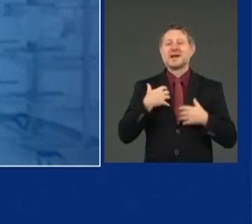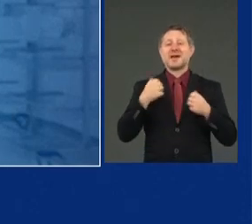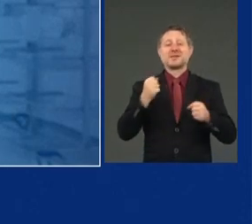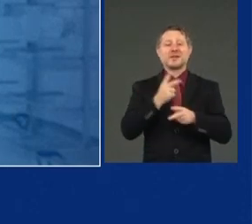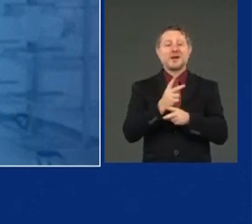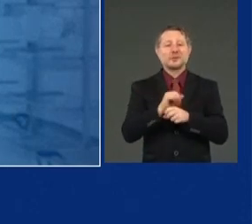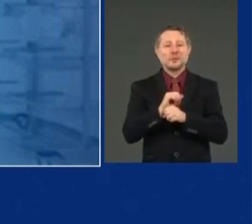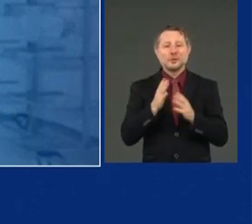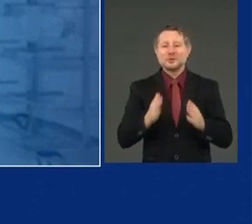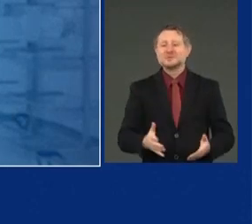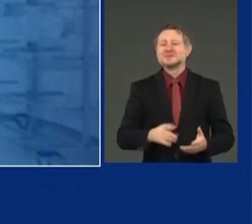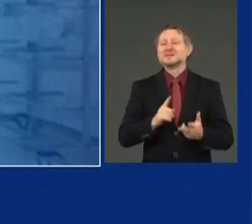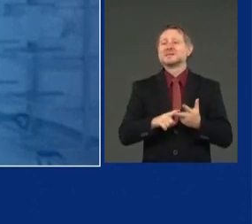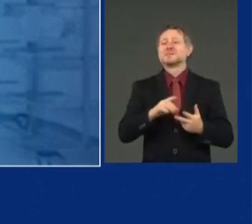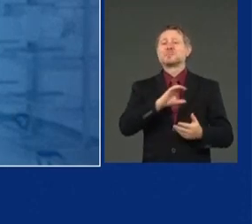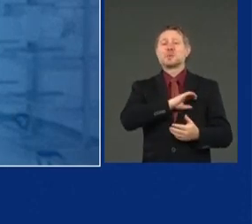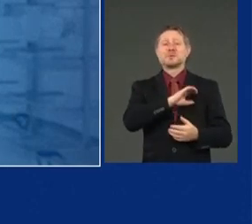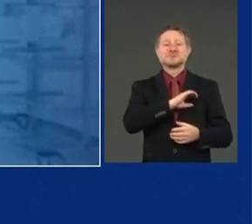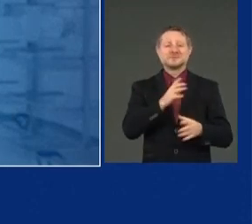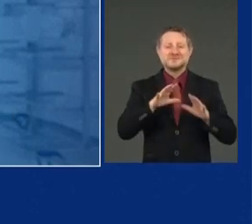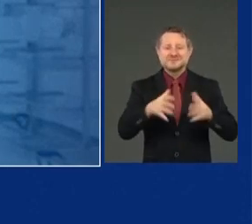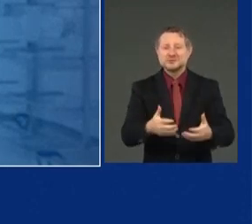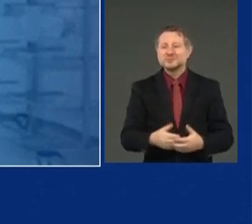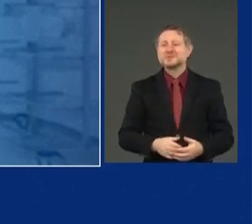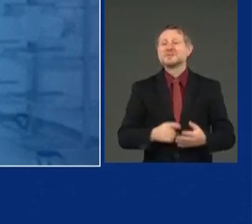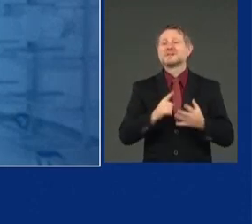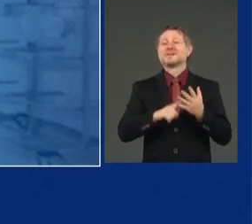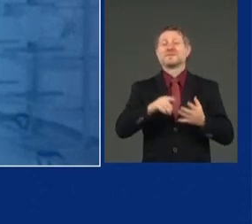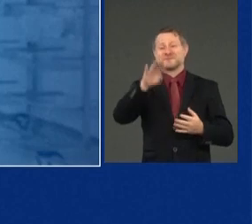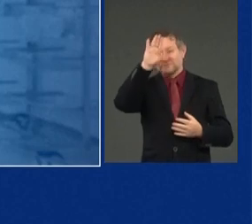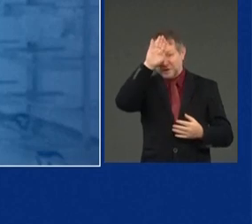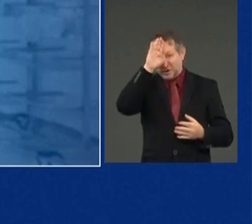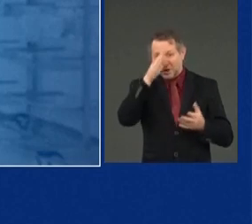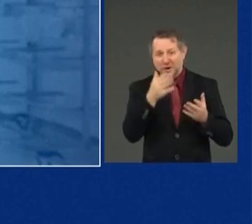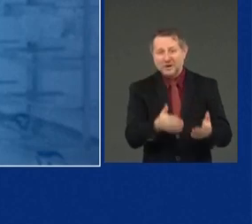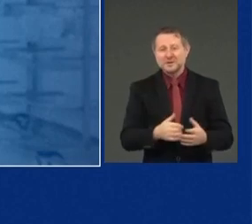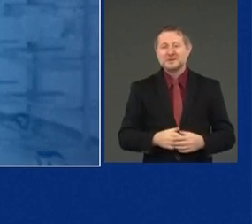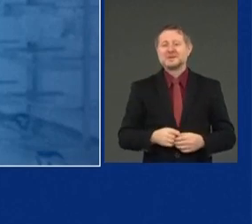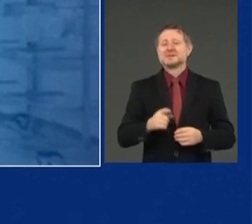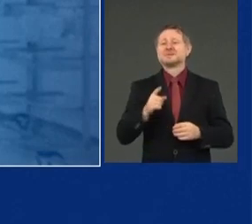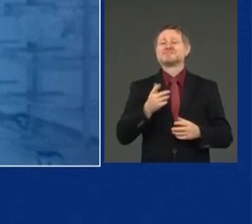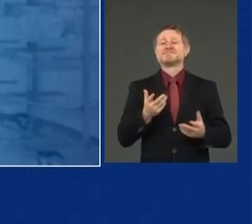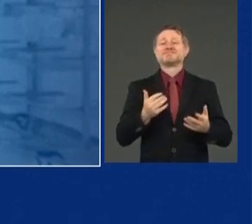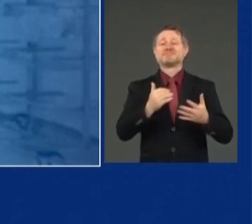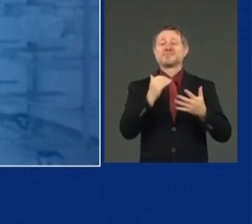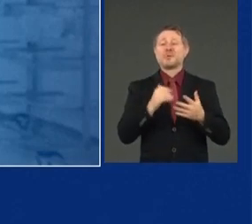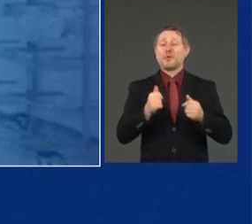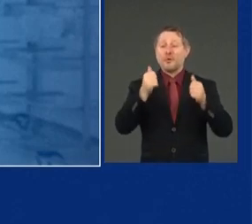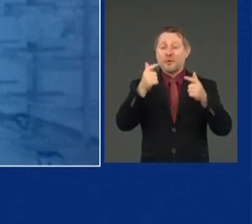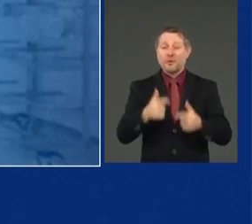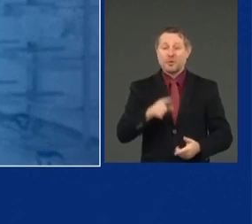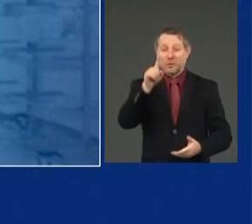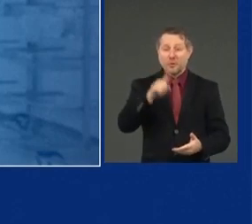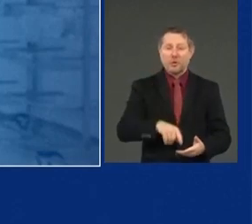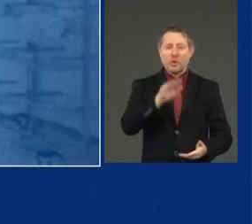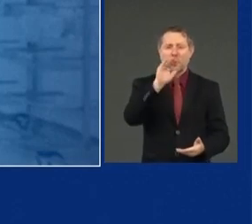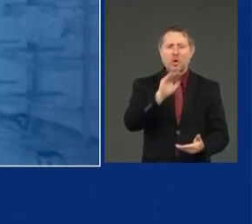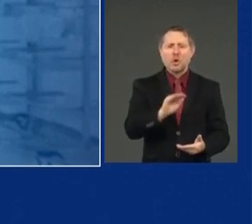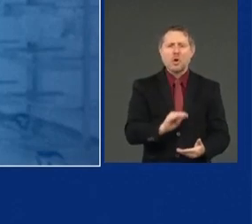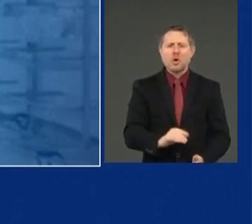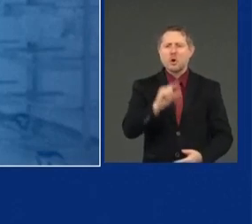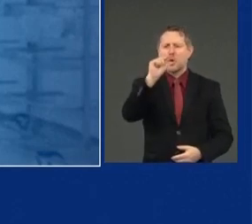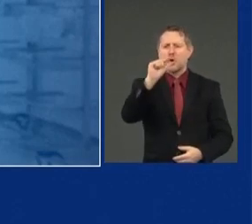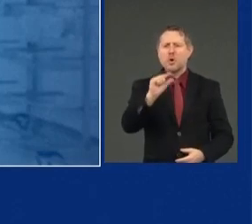lower. The police department is lower. The fire department is lower, which also has the EMTs